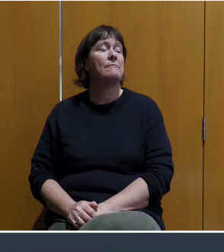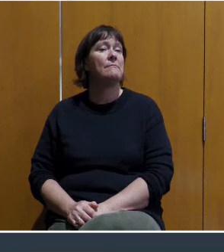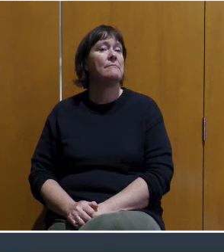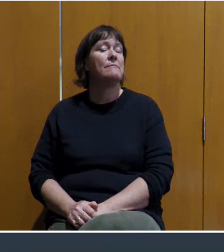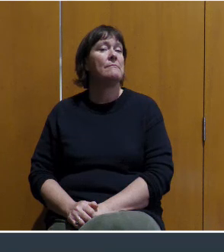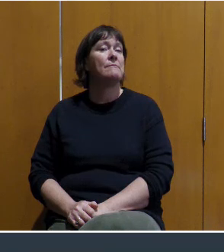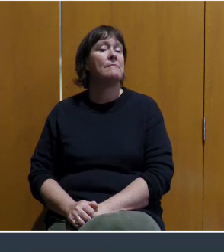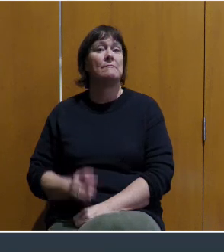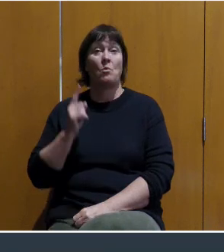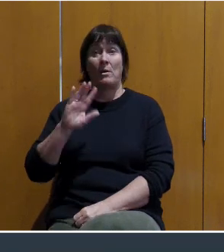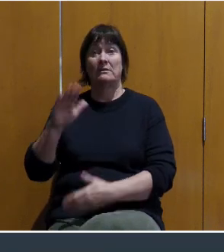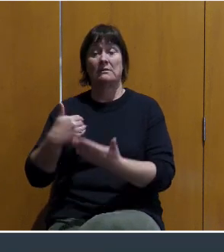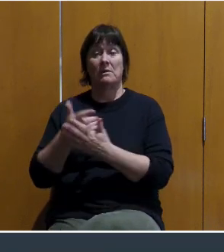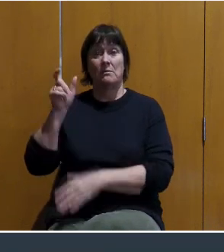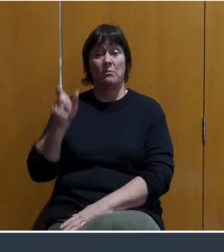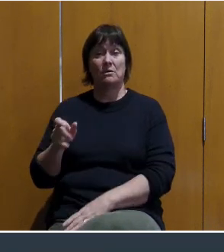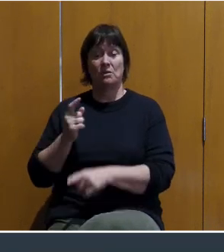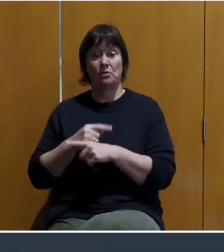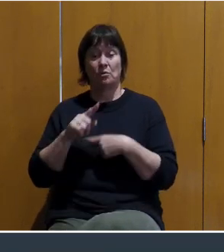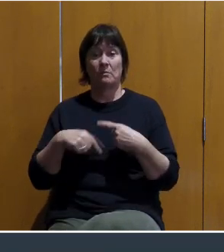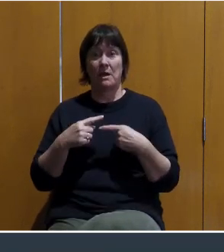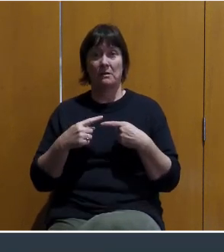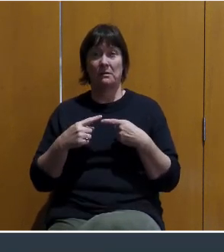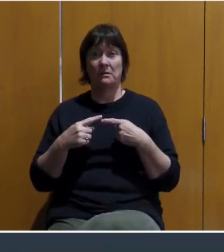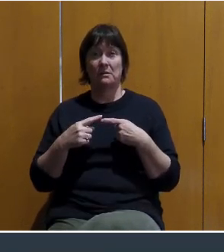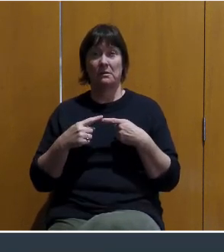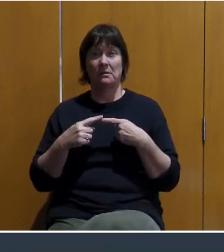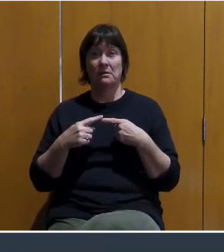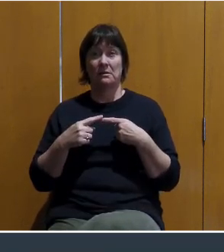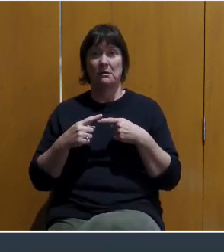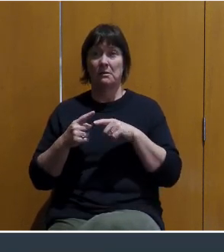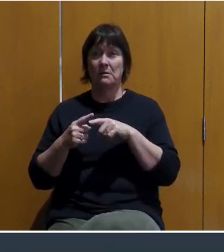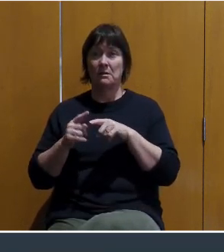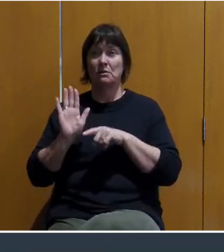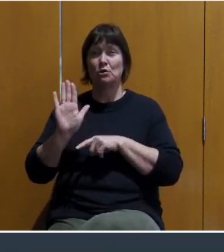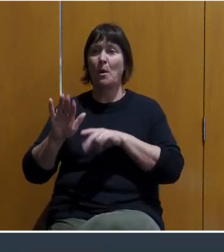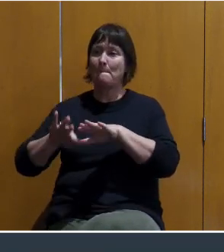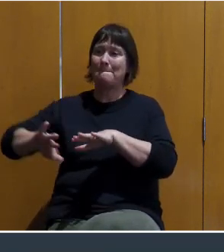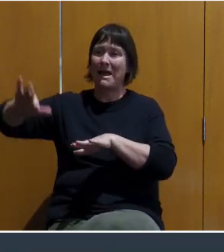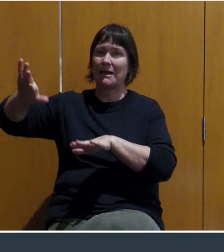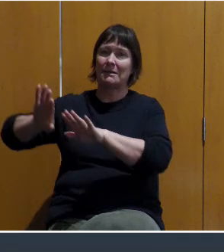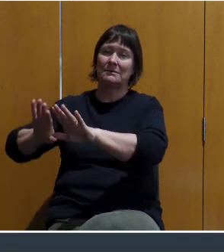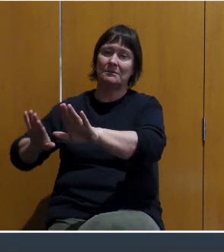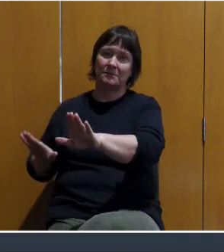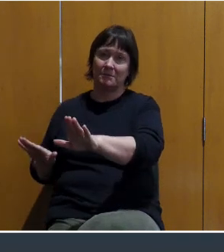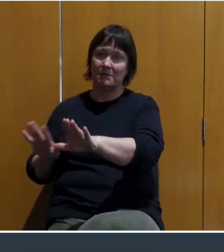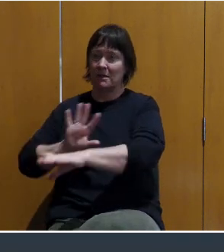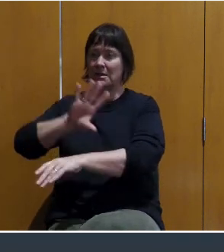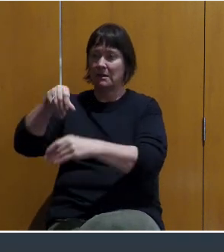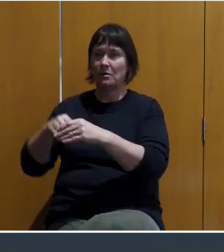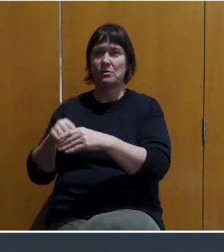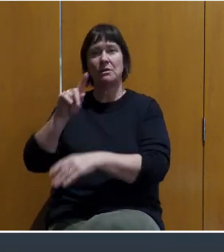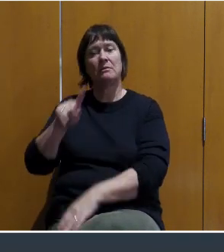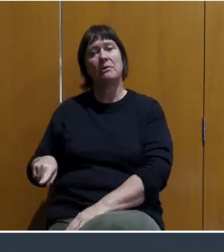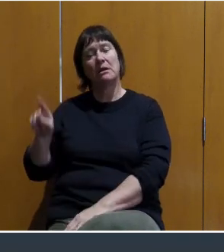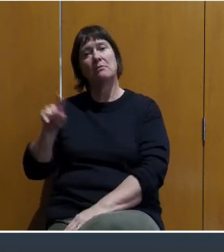else? One of the submitters talked about putting the stop banks as part of the prohibited area. Is that